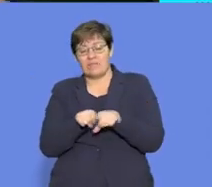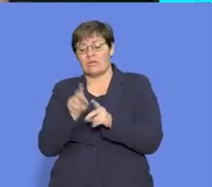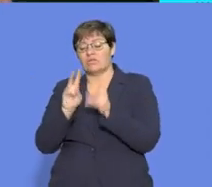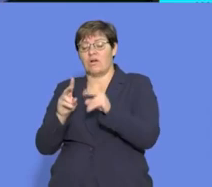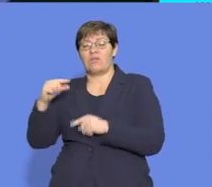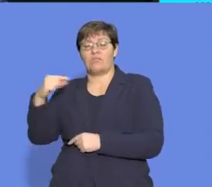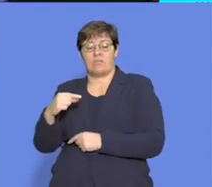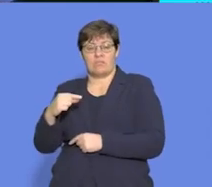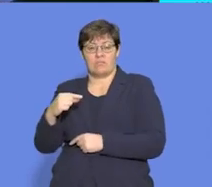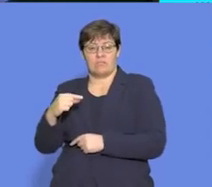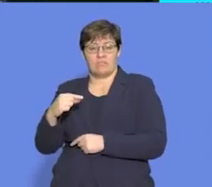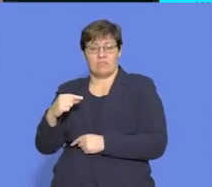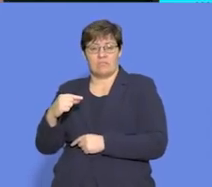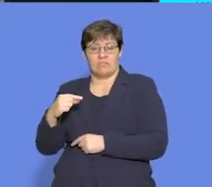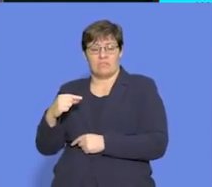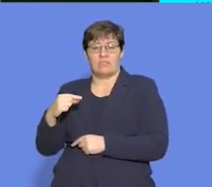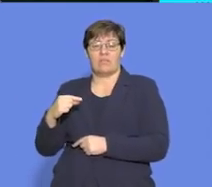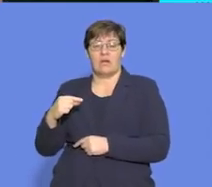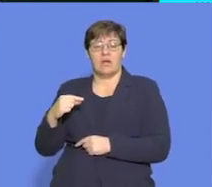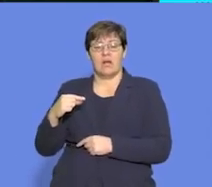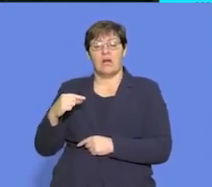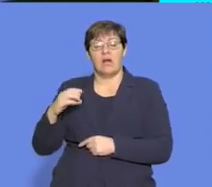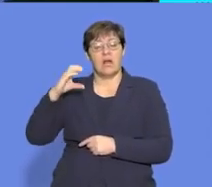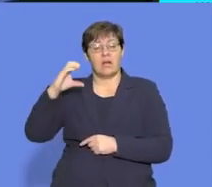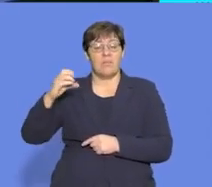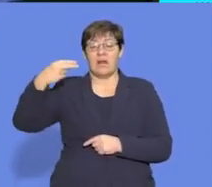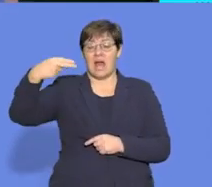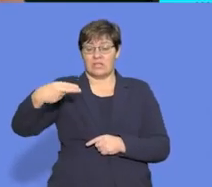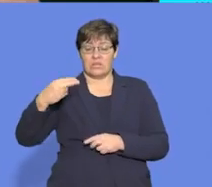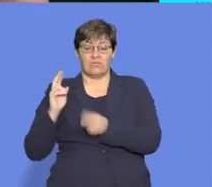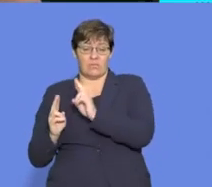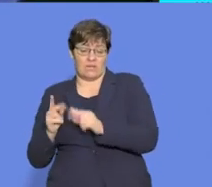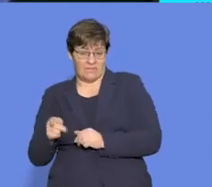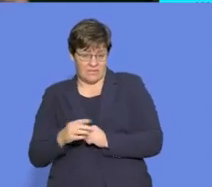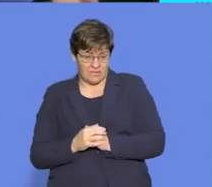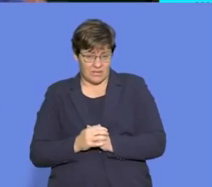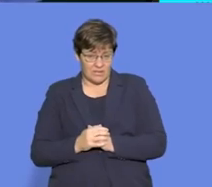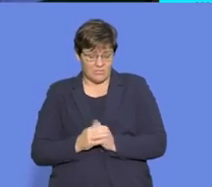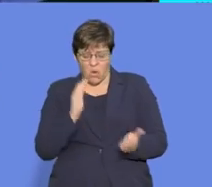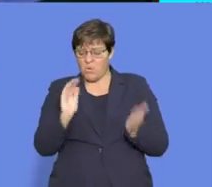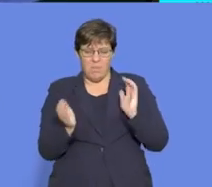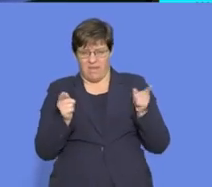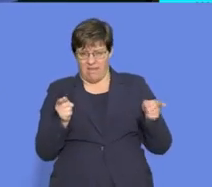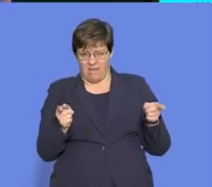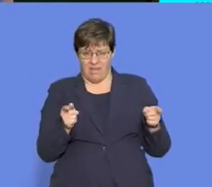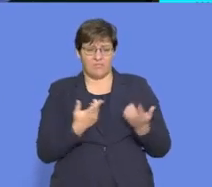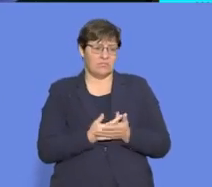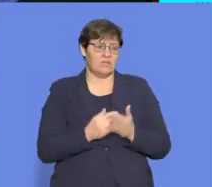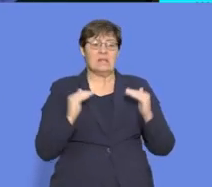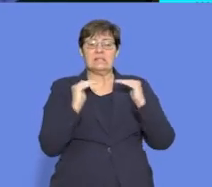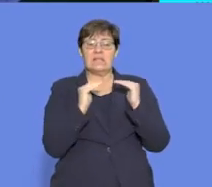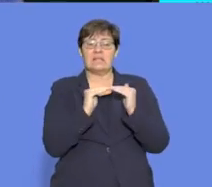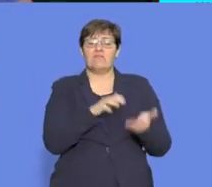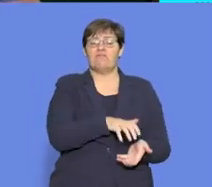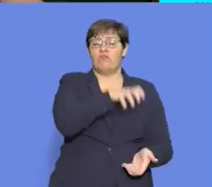to 12 grams of carbon isotope 12. And so everything is compared to that. We could also look